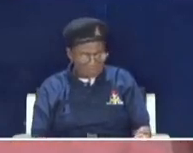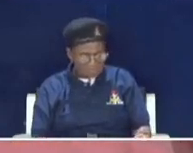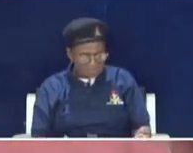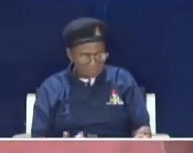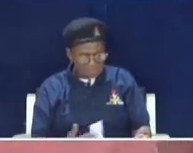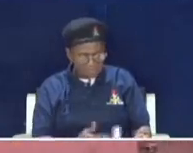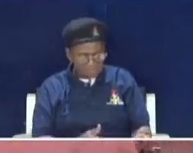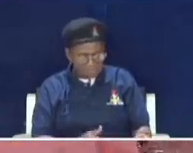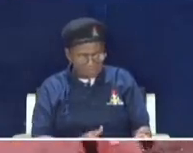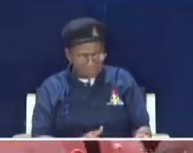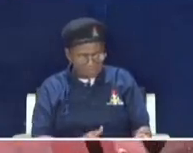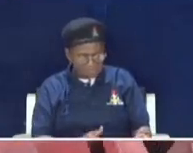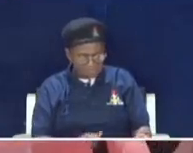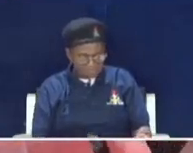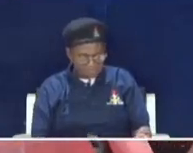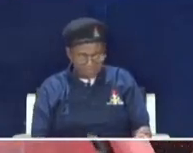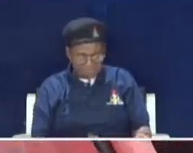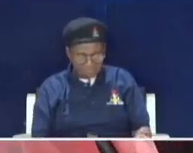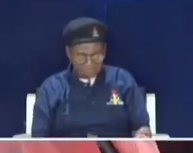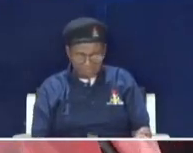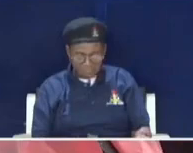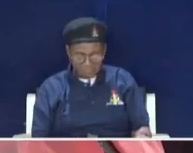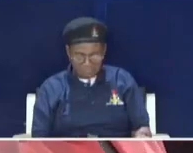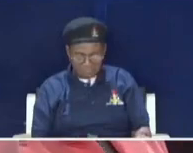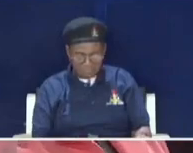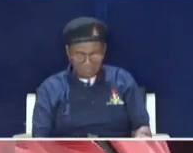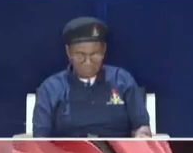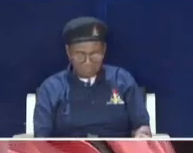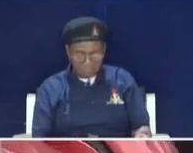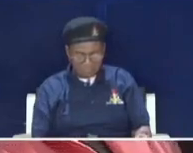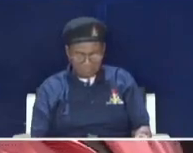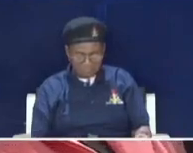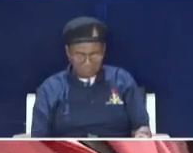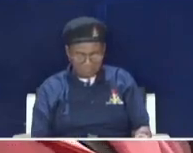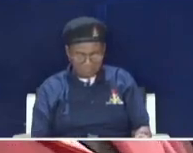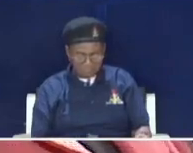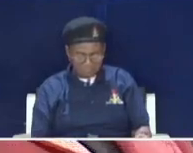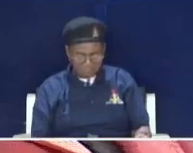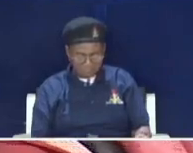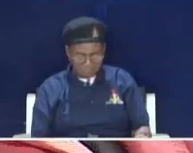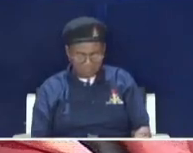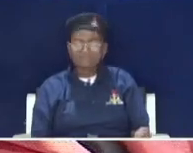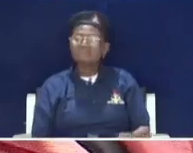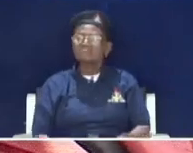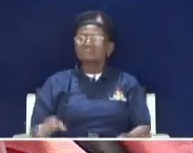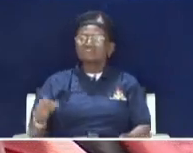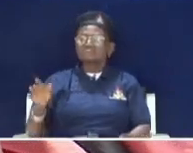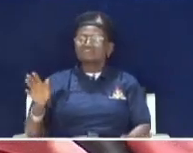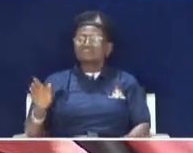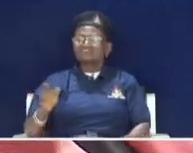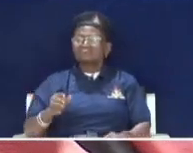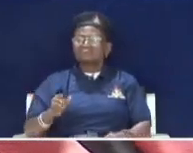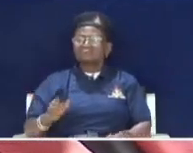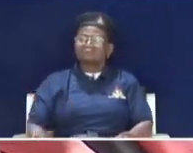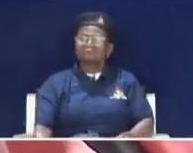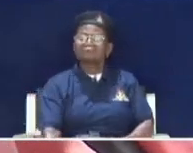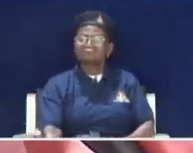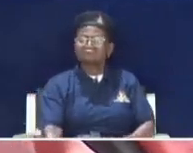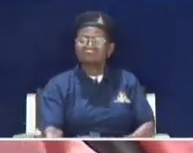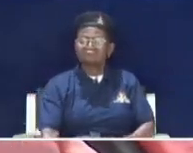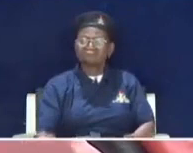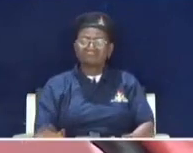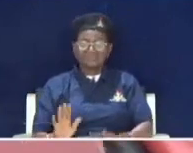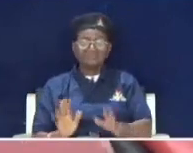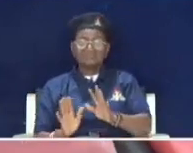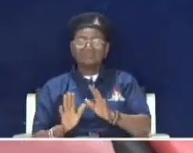Exalt his name, he reigns on his throne. He